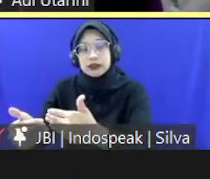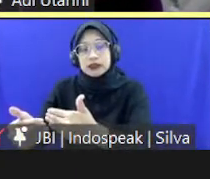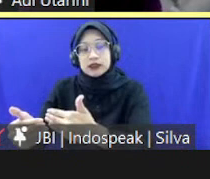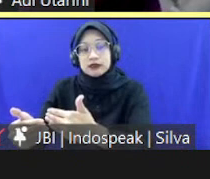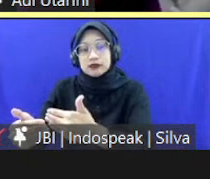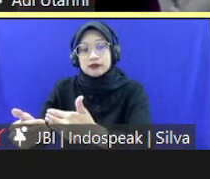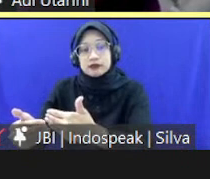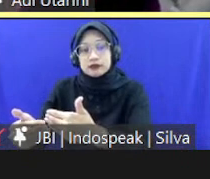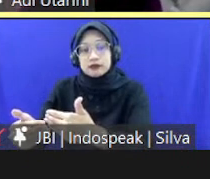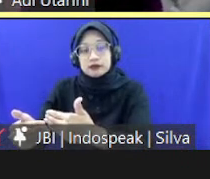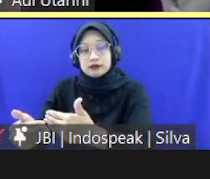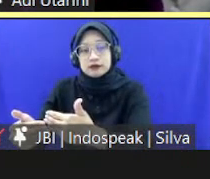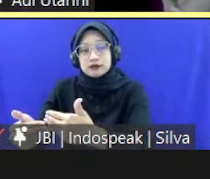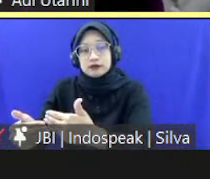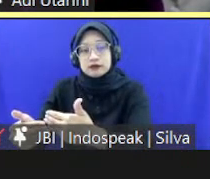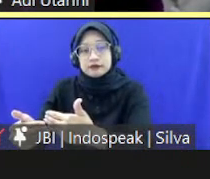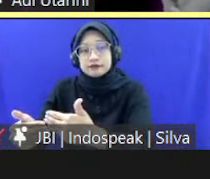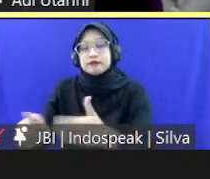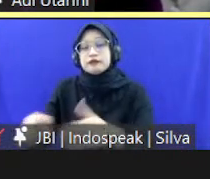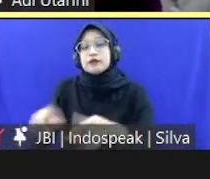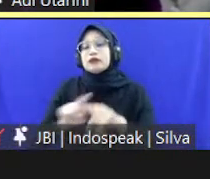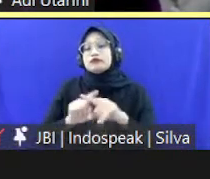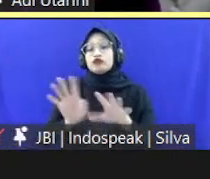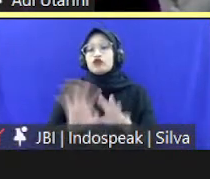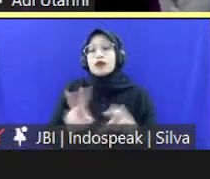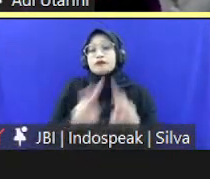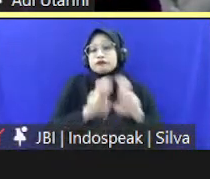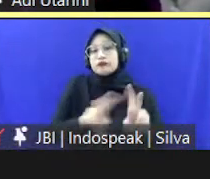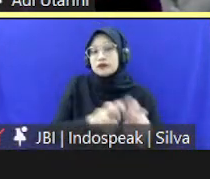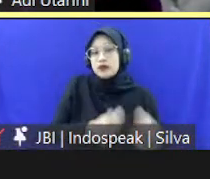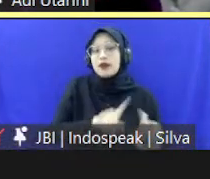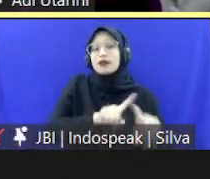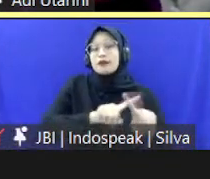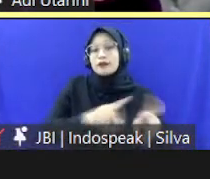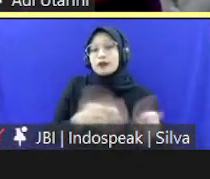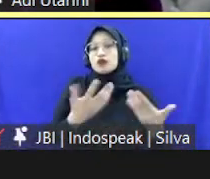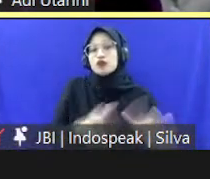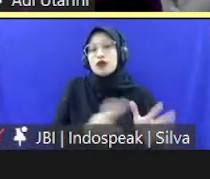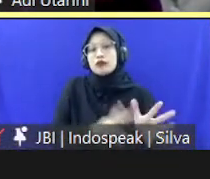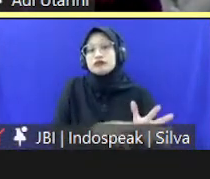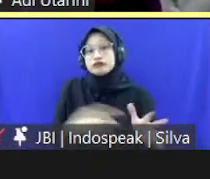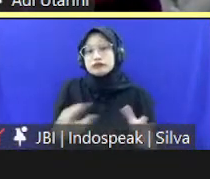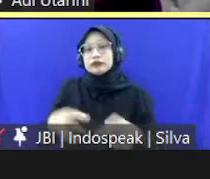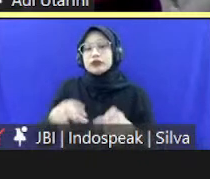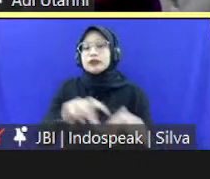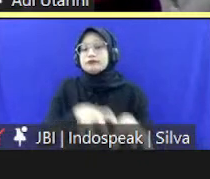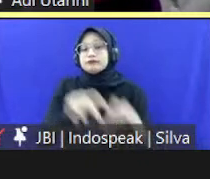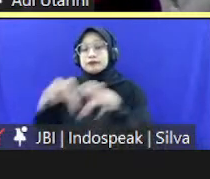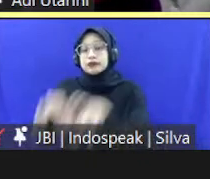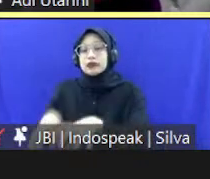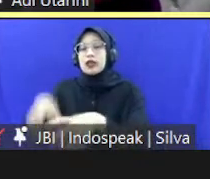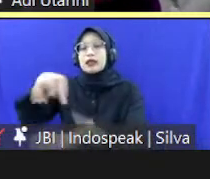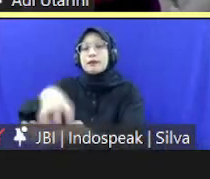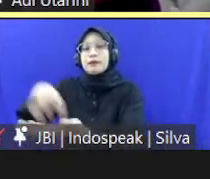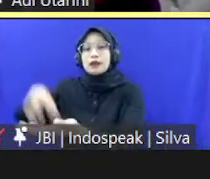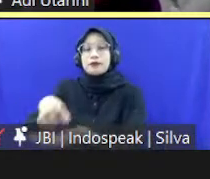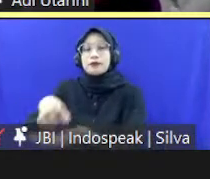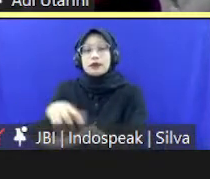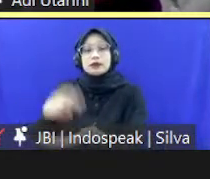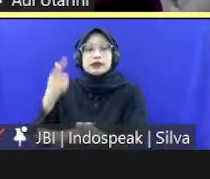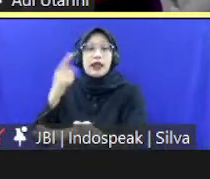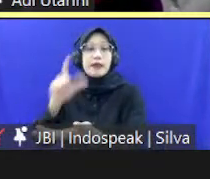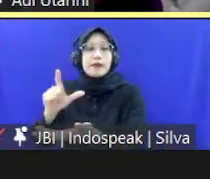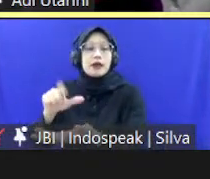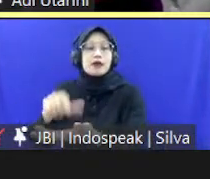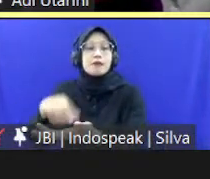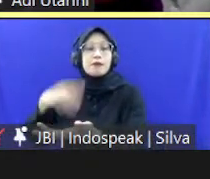in a research mode, but we try to work with the Sleman and Bantul district health offices